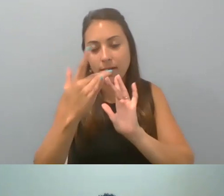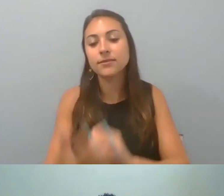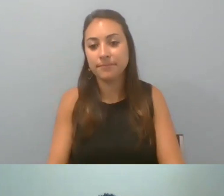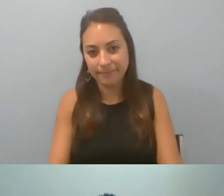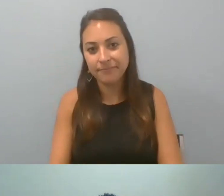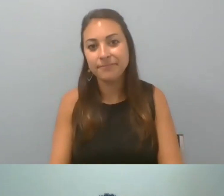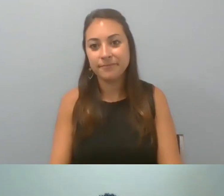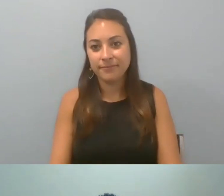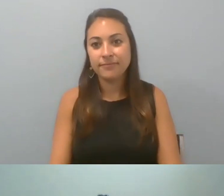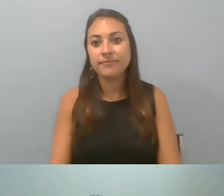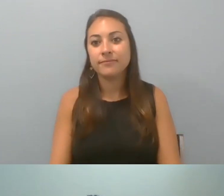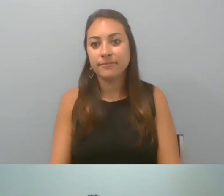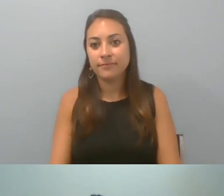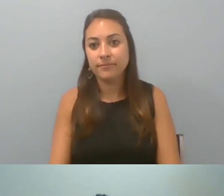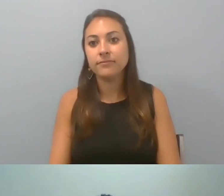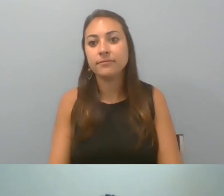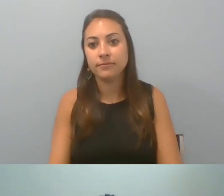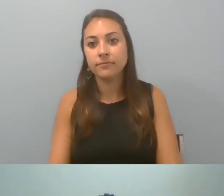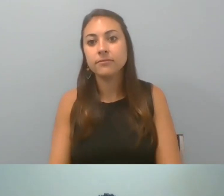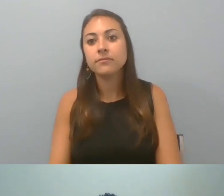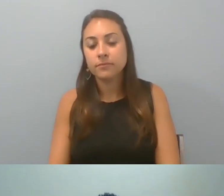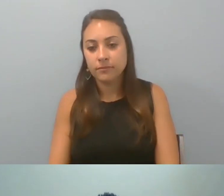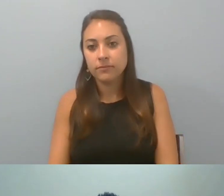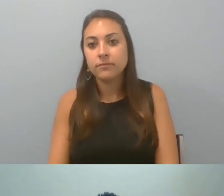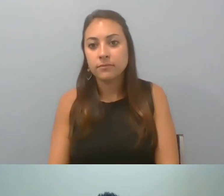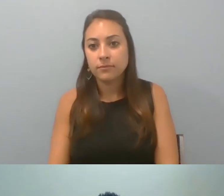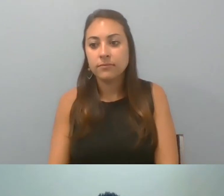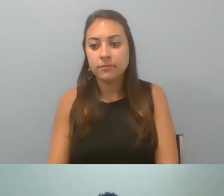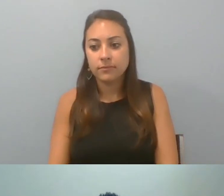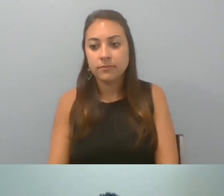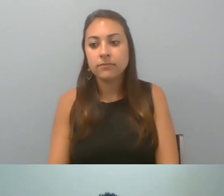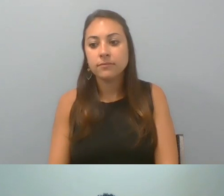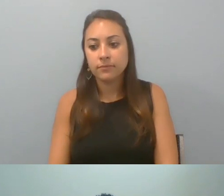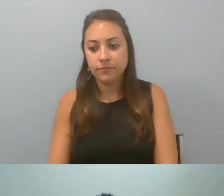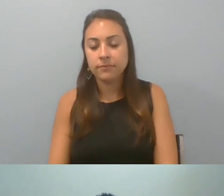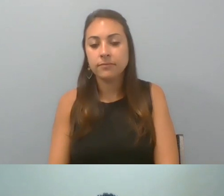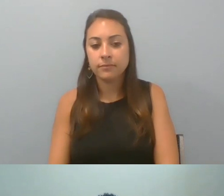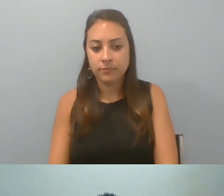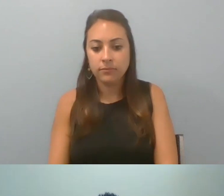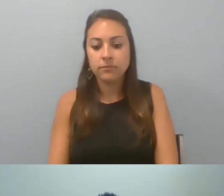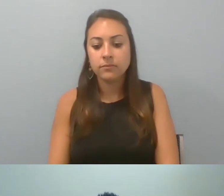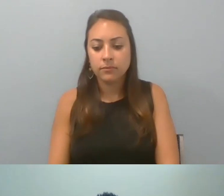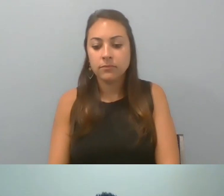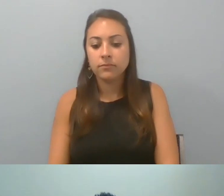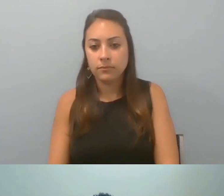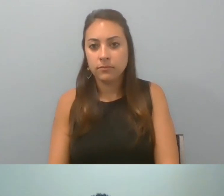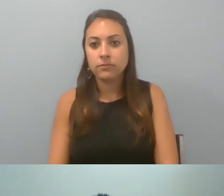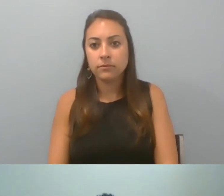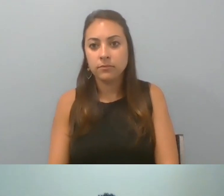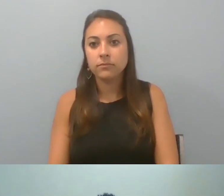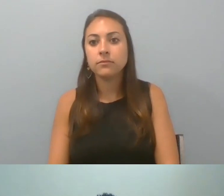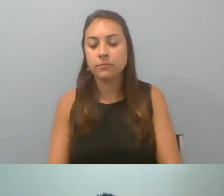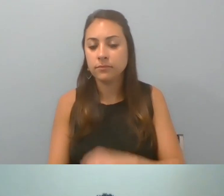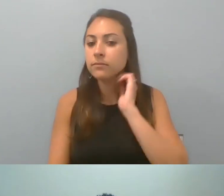how can you feel comfortable eating in those spaces if you need to avoid peanuts, tree nuts, or any allergy, is to just reach out to me